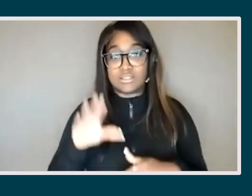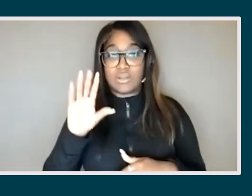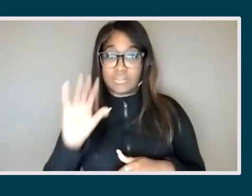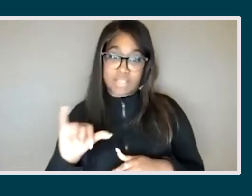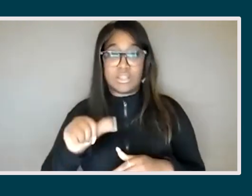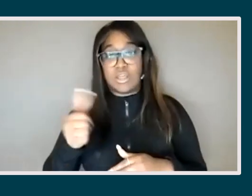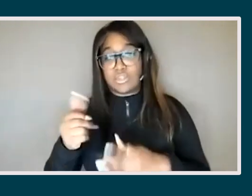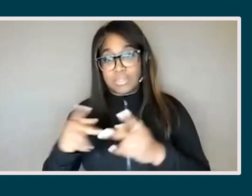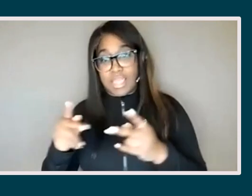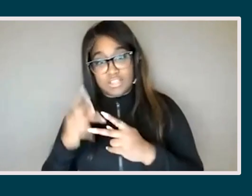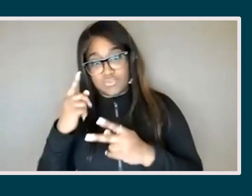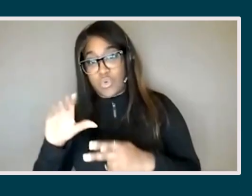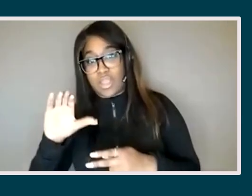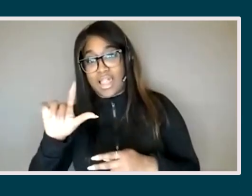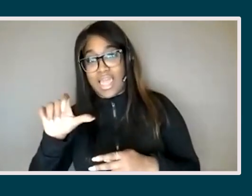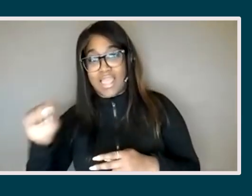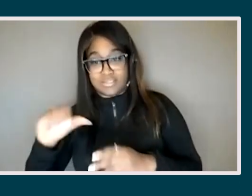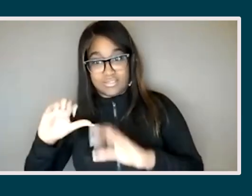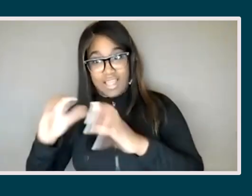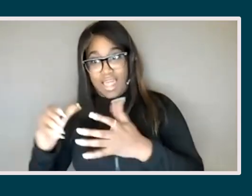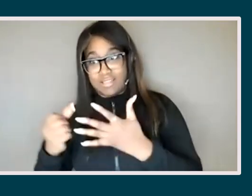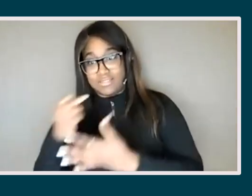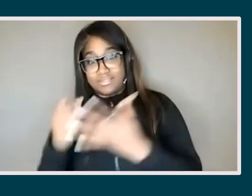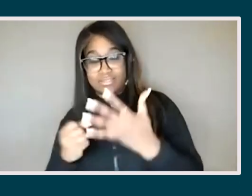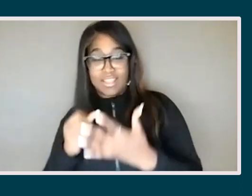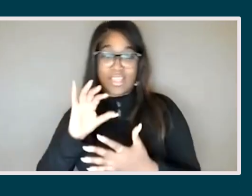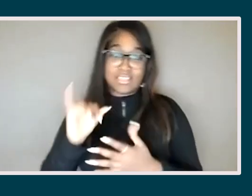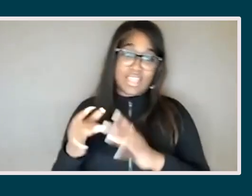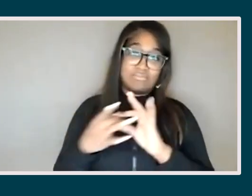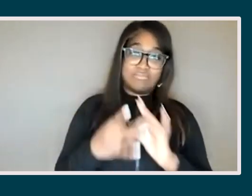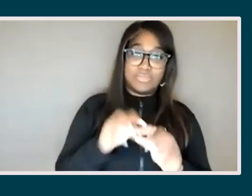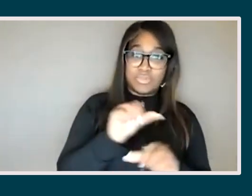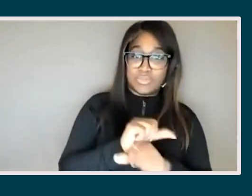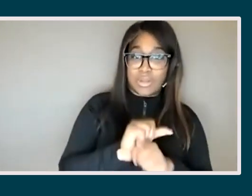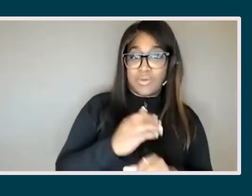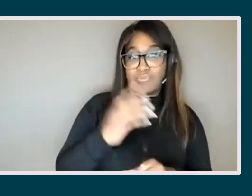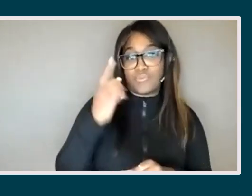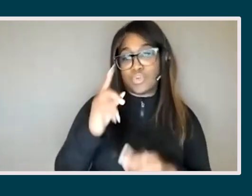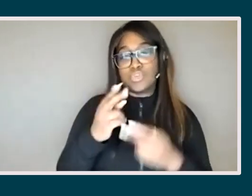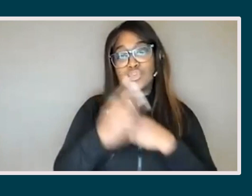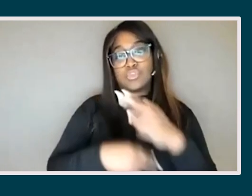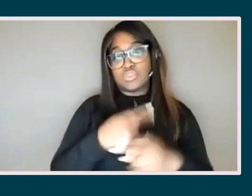also shows up. And my work relates directly to universal design, because we're all going to need universal design.